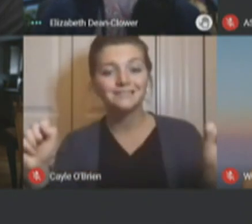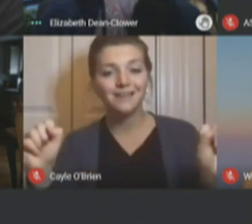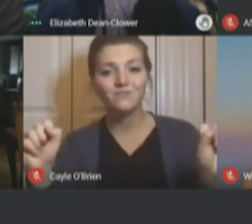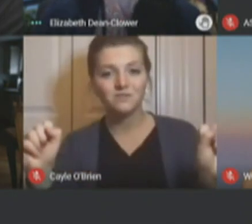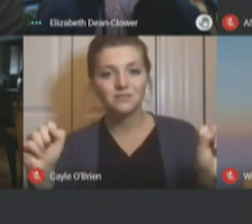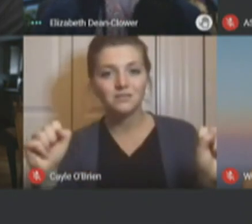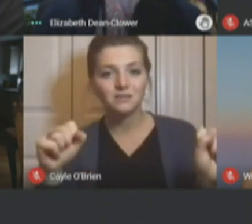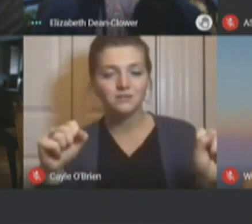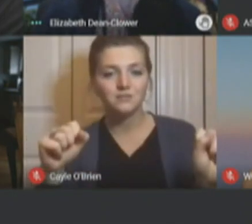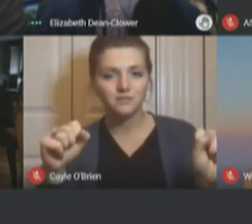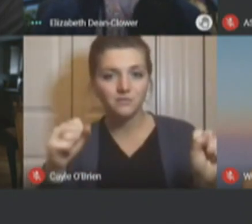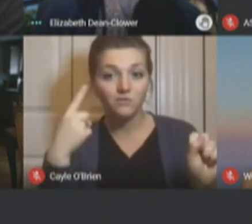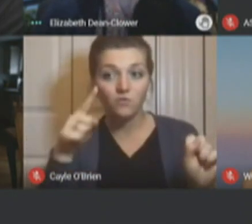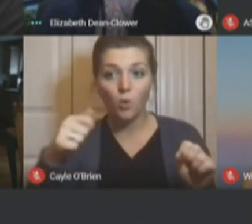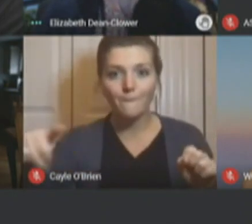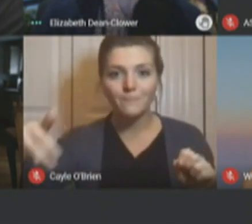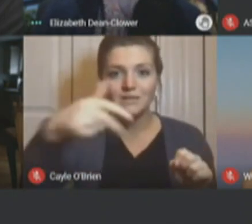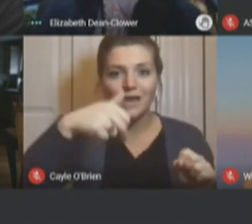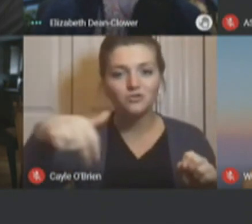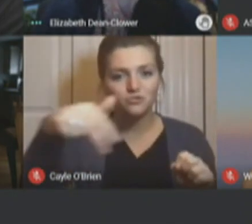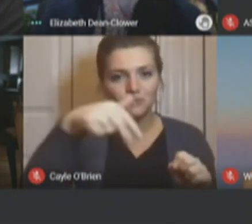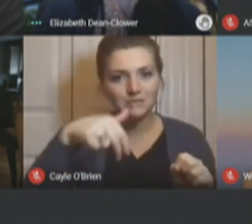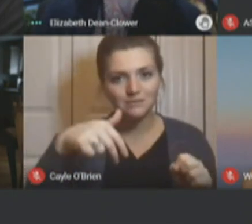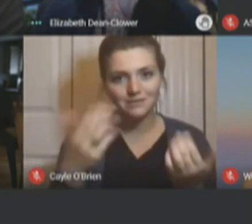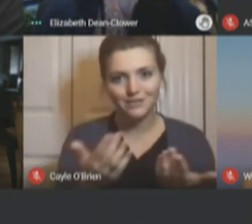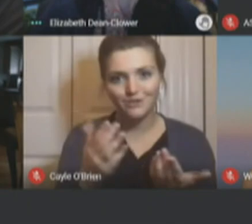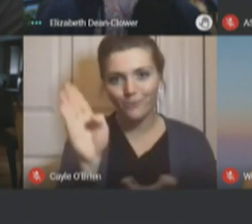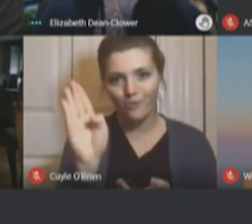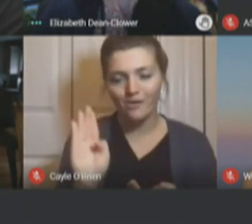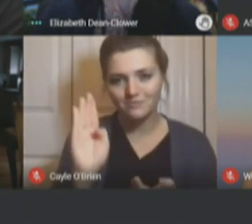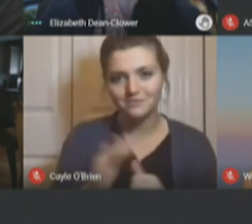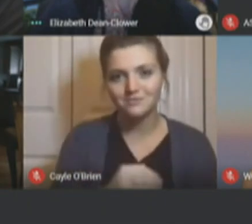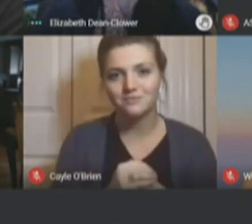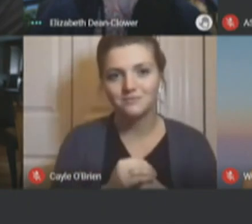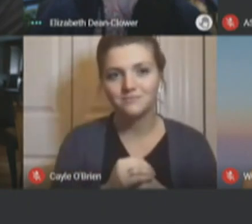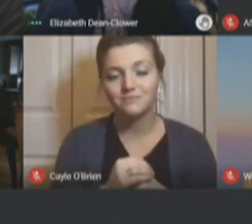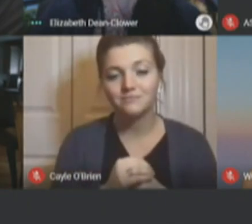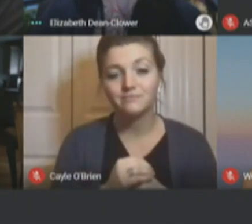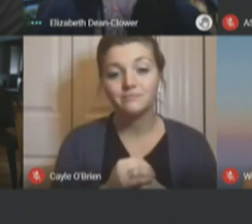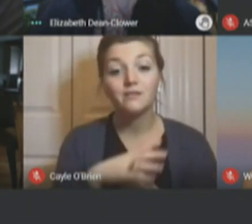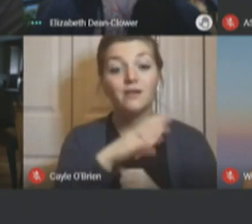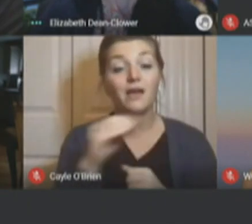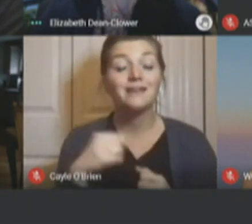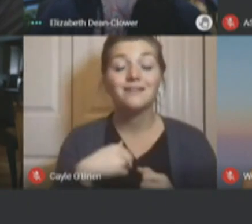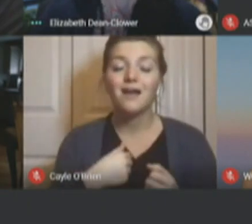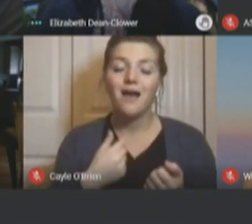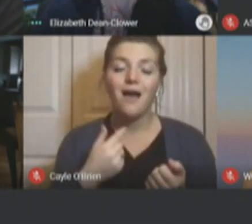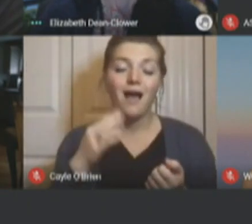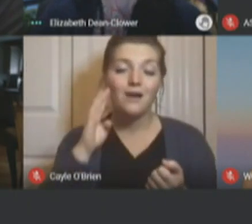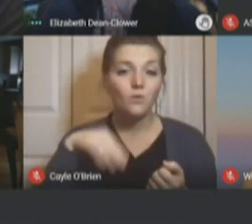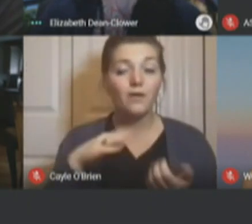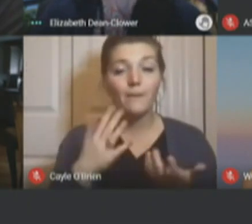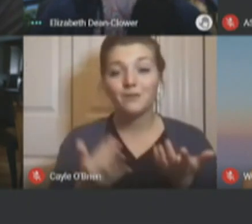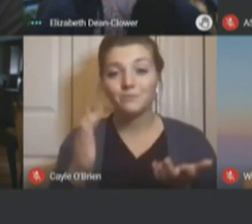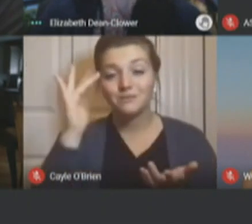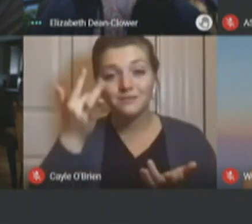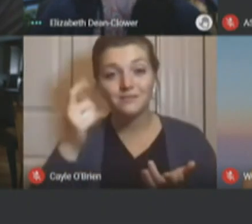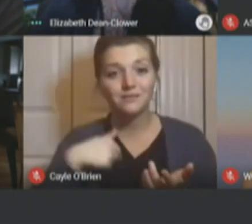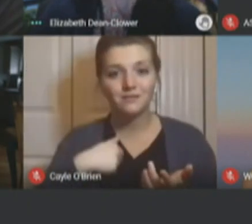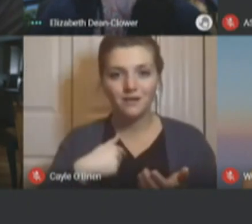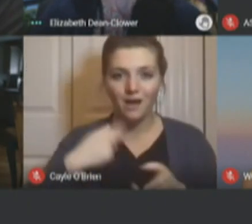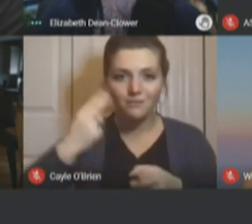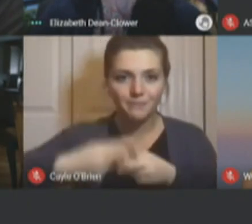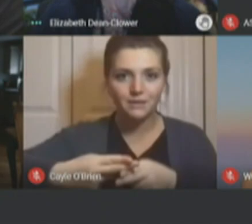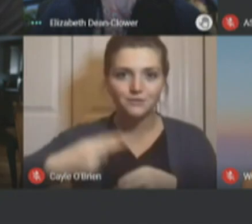safety of the pedestrians of the city. And I hate to keep bringing it up, but by the